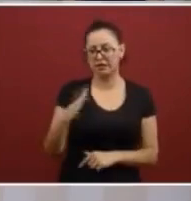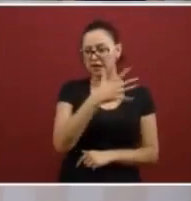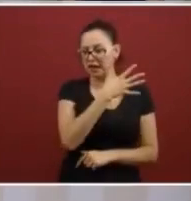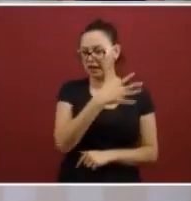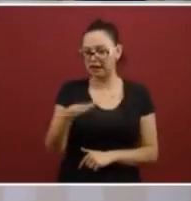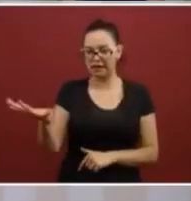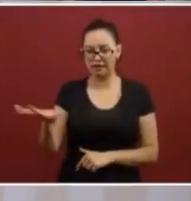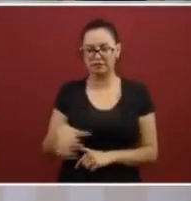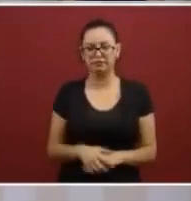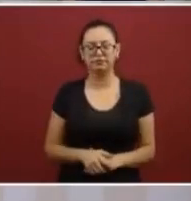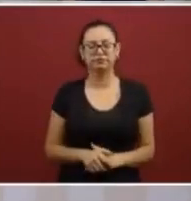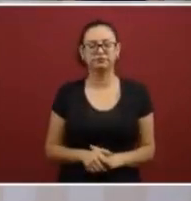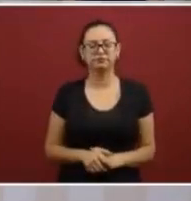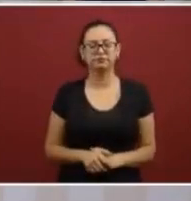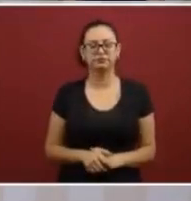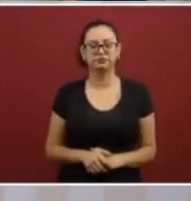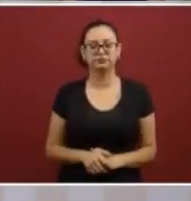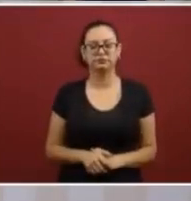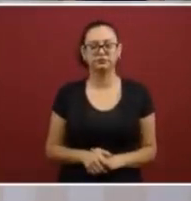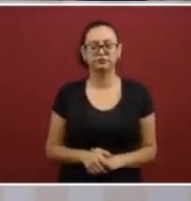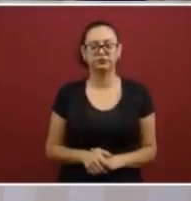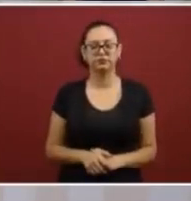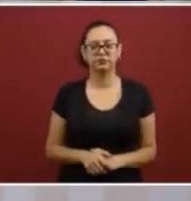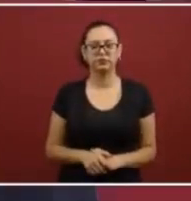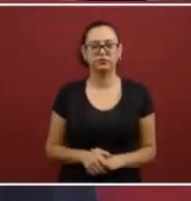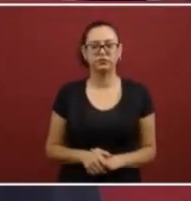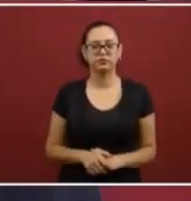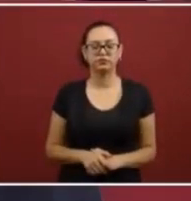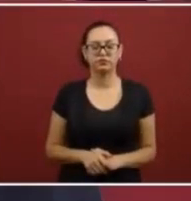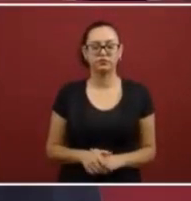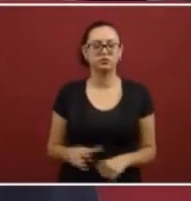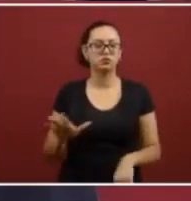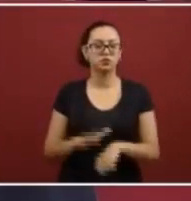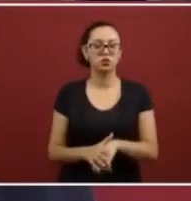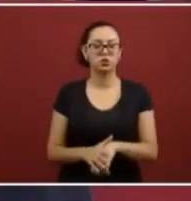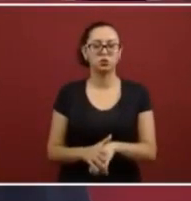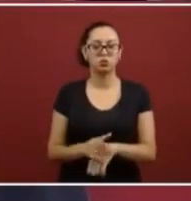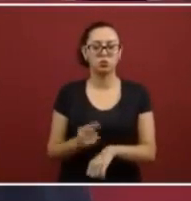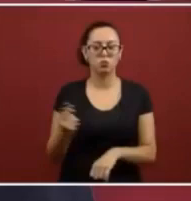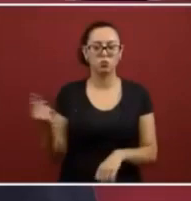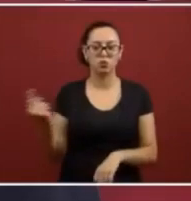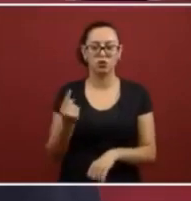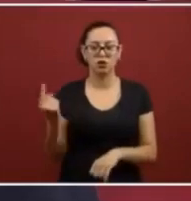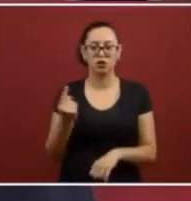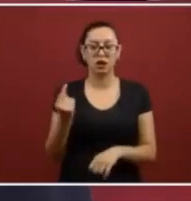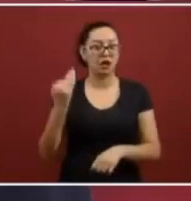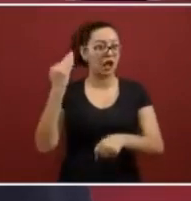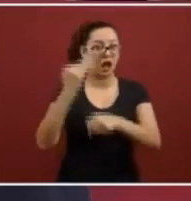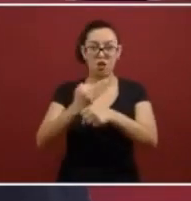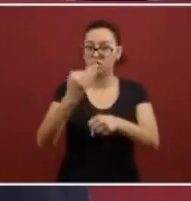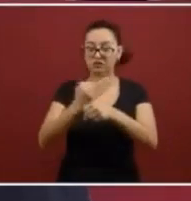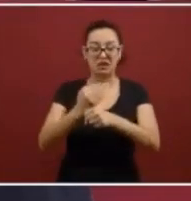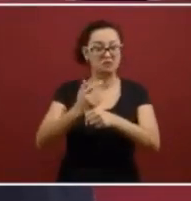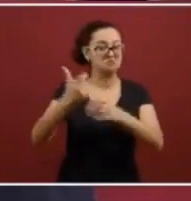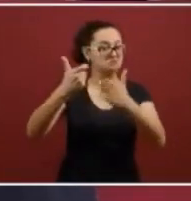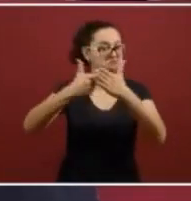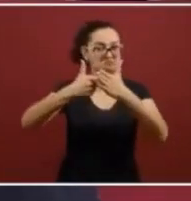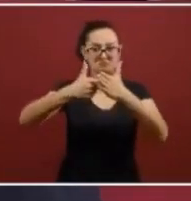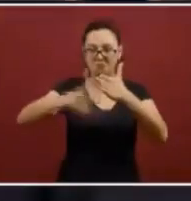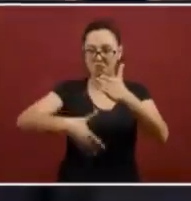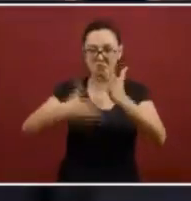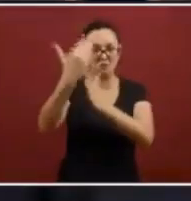energéticos. from the energy sources. ¿Por qué Why ahora no podemos bajarlos? can't we lower them